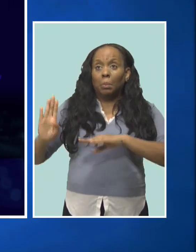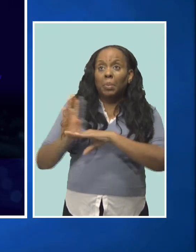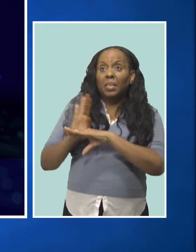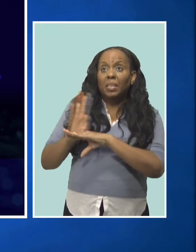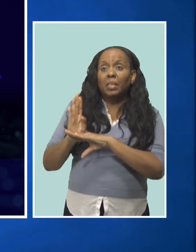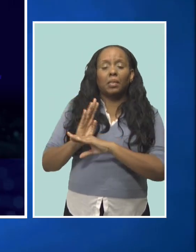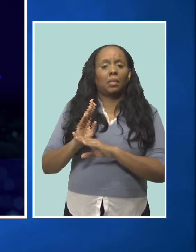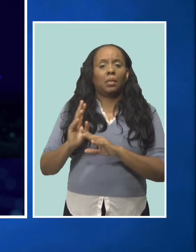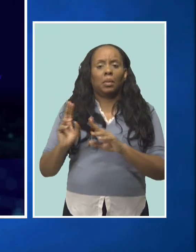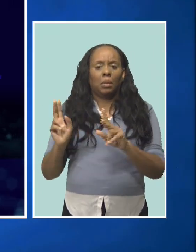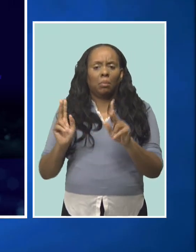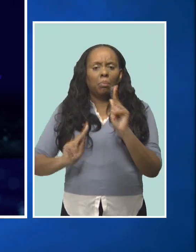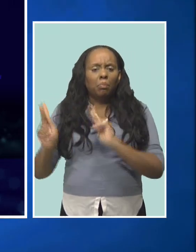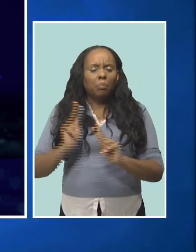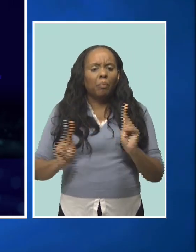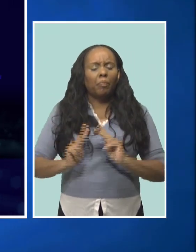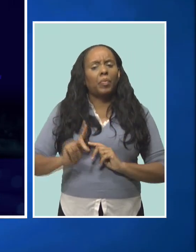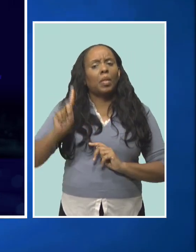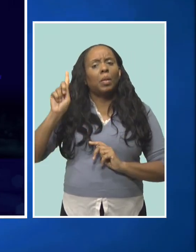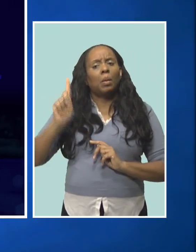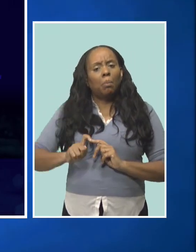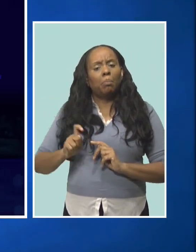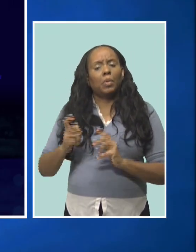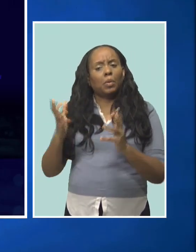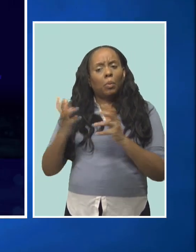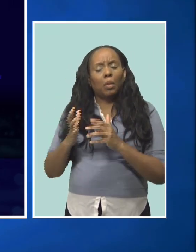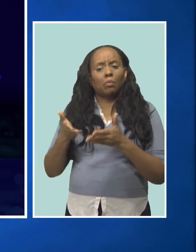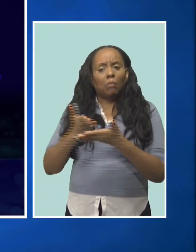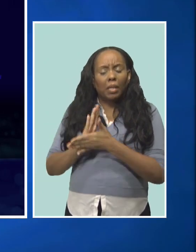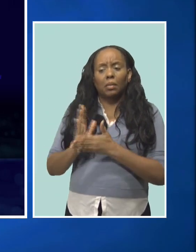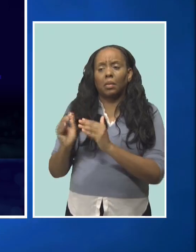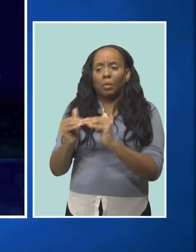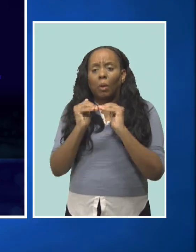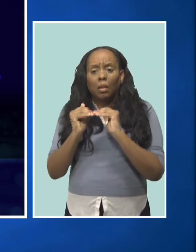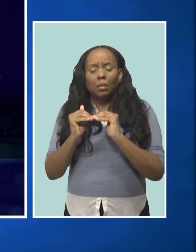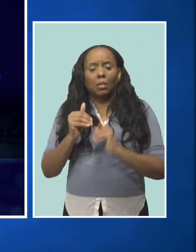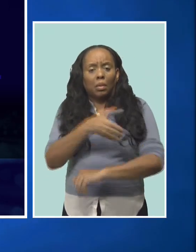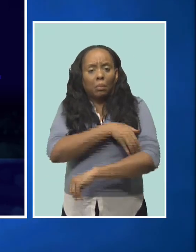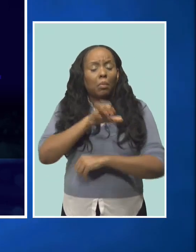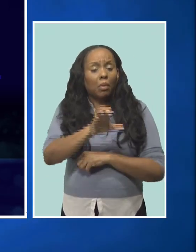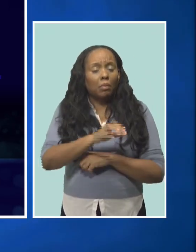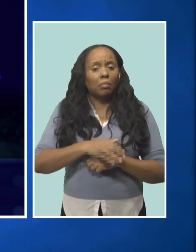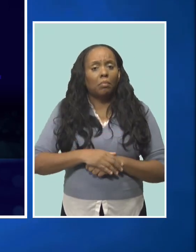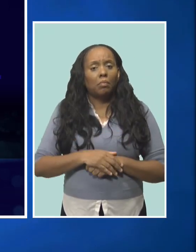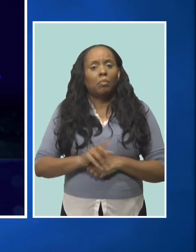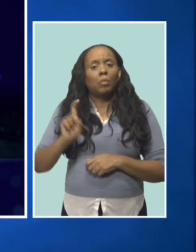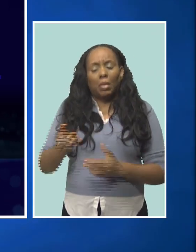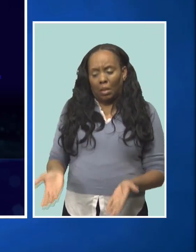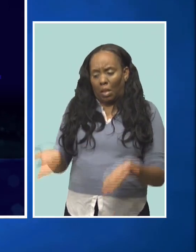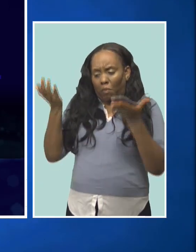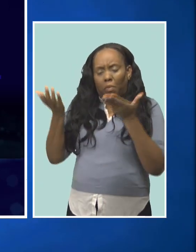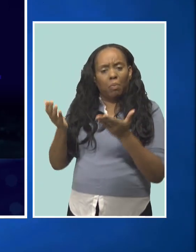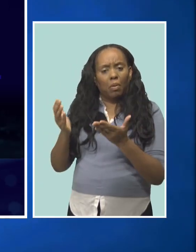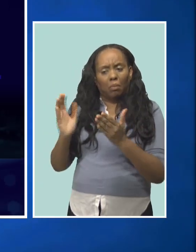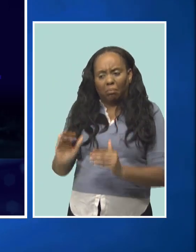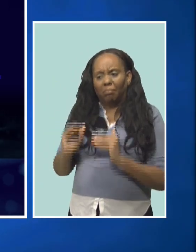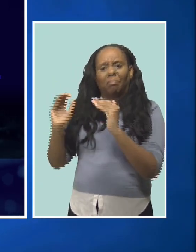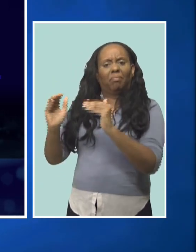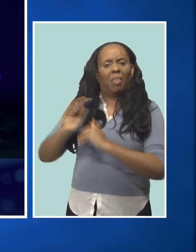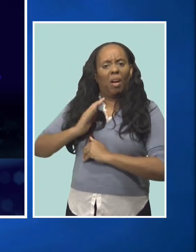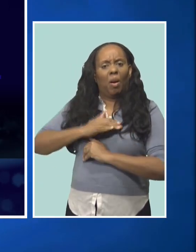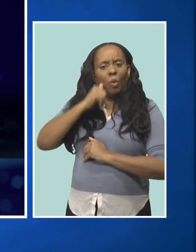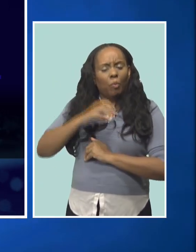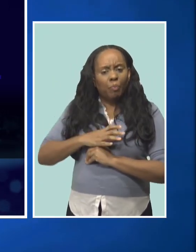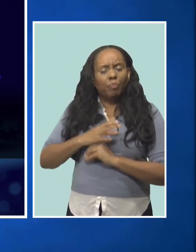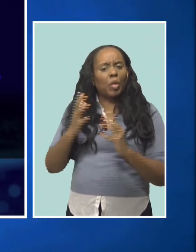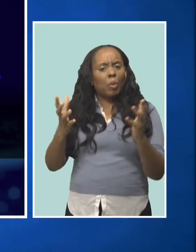individuals alike must commit to rights, equality, and empowerment. We must uplift and mentor all of our women and build